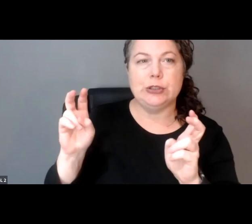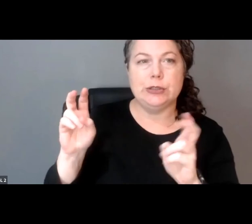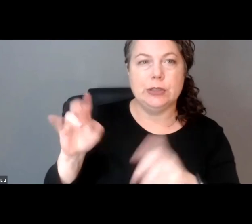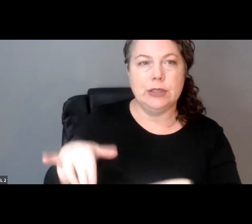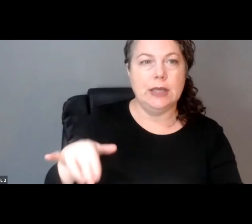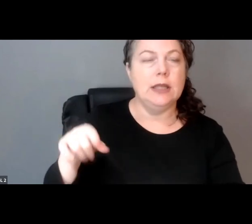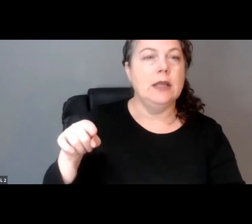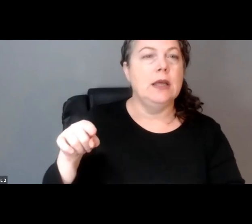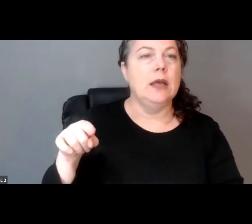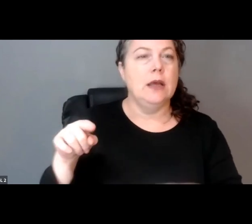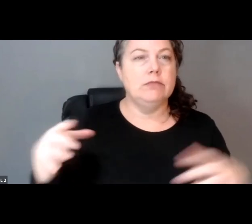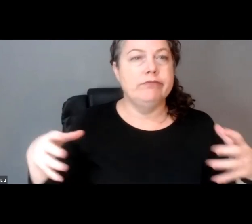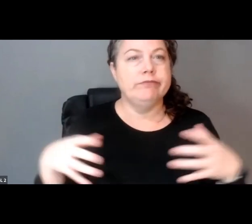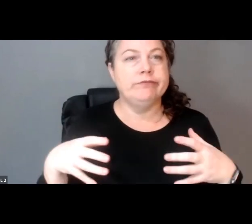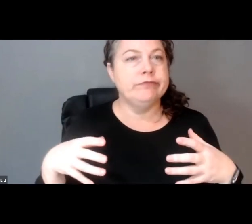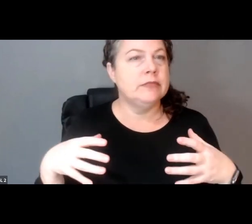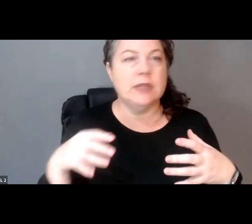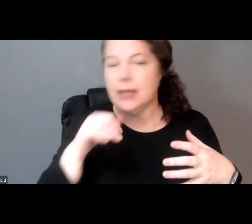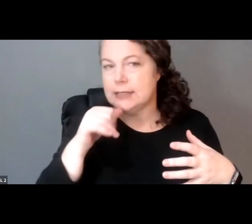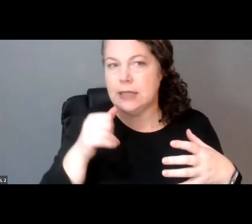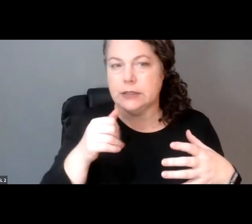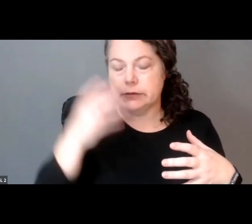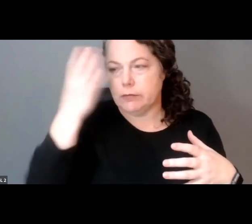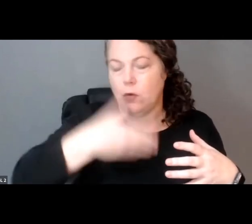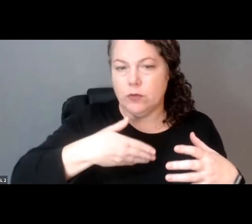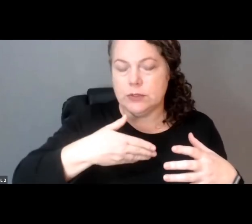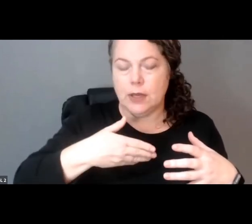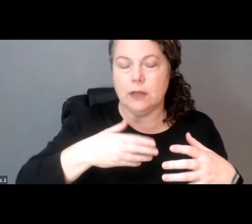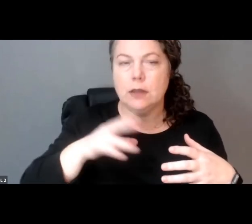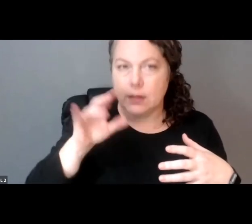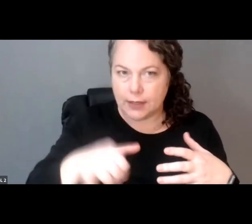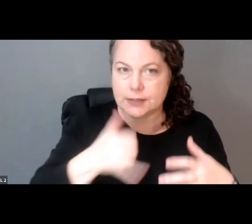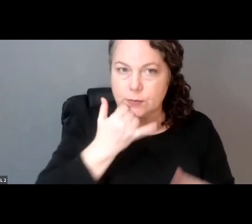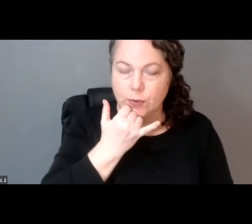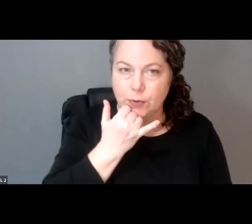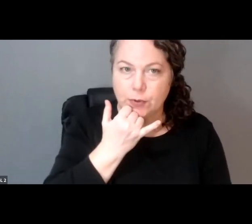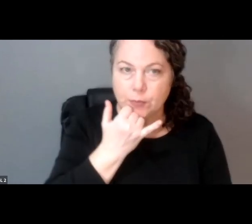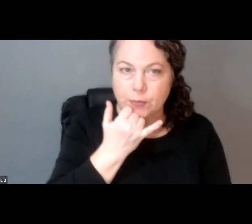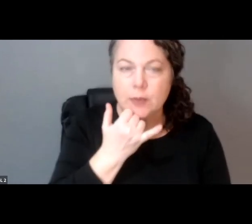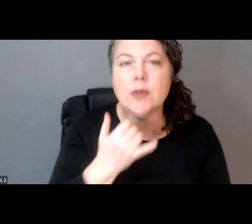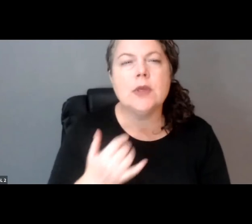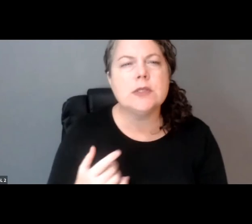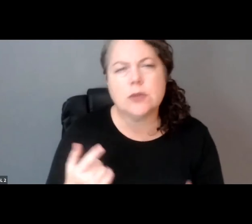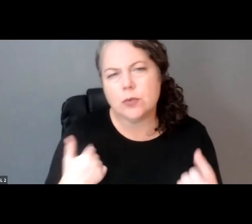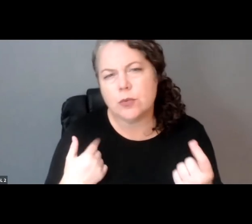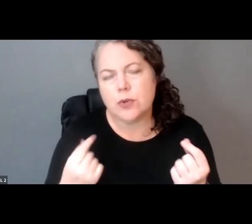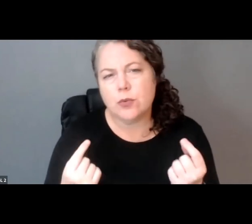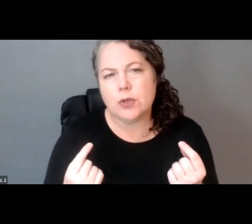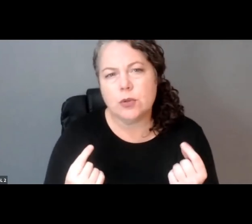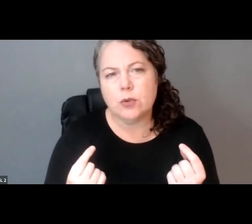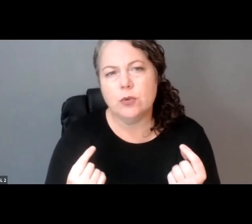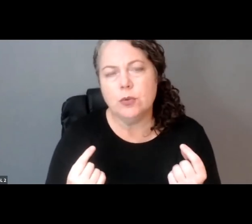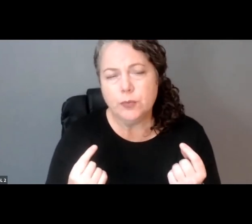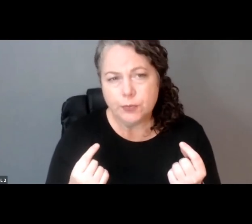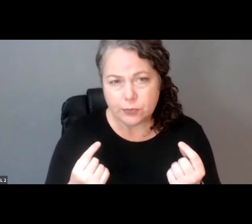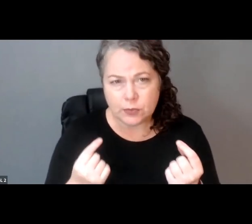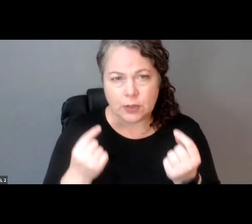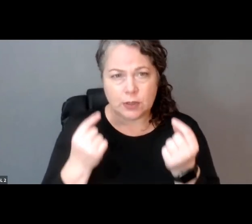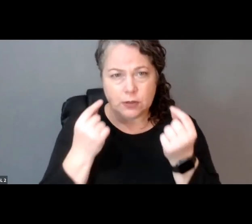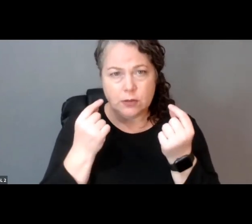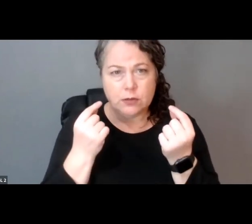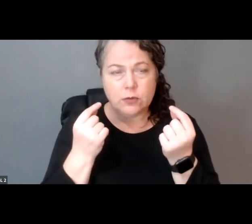this is not just an oversight, but it's wrong. So what can we do to remedy